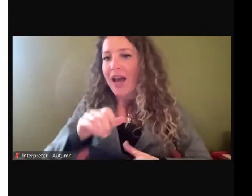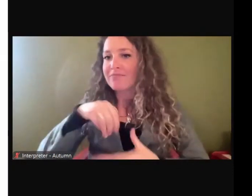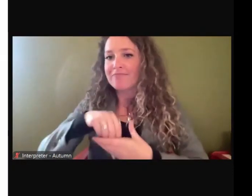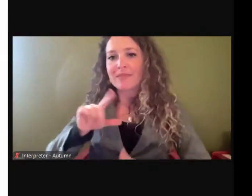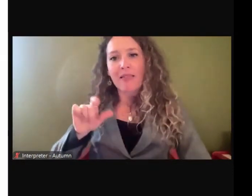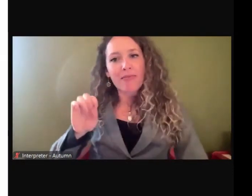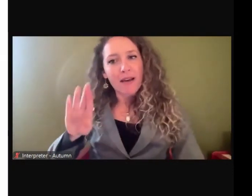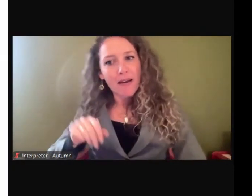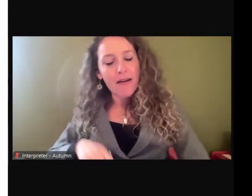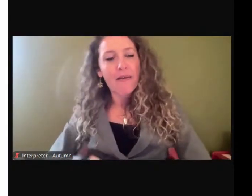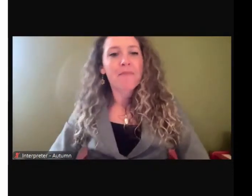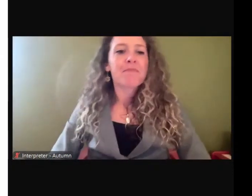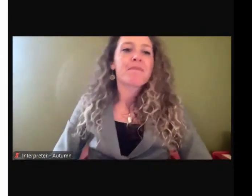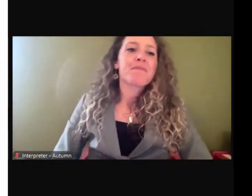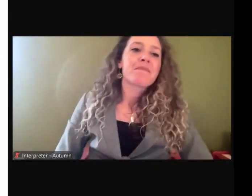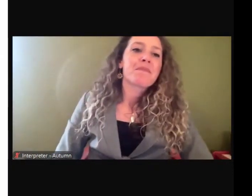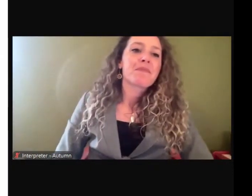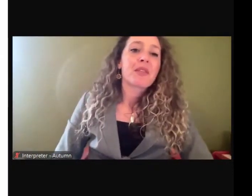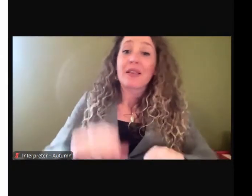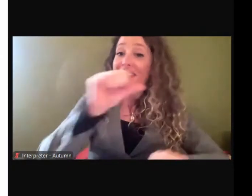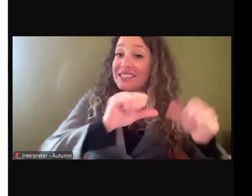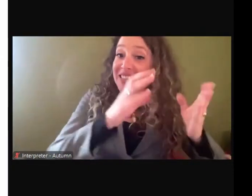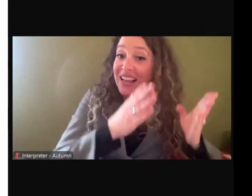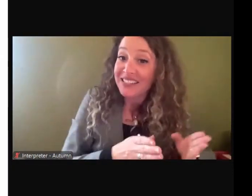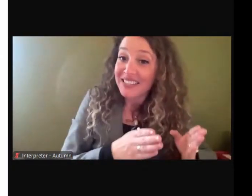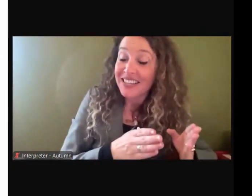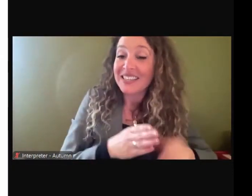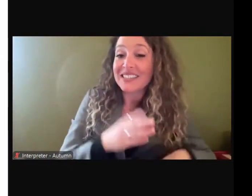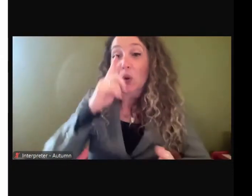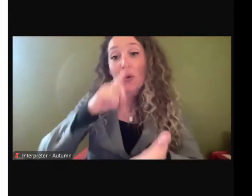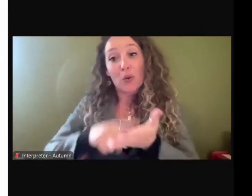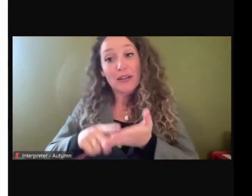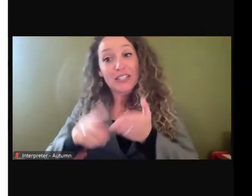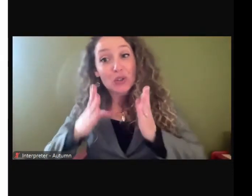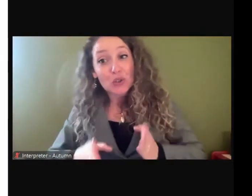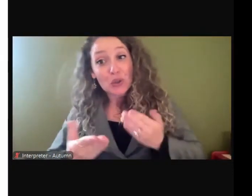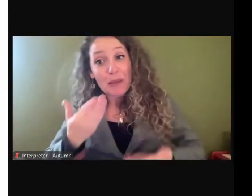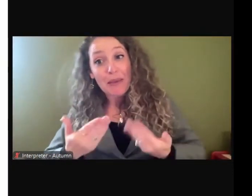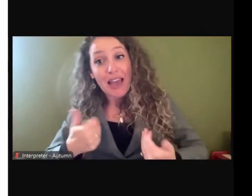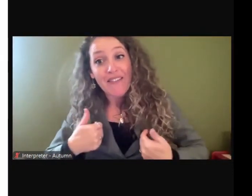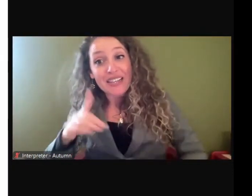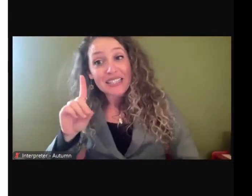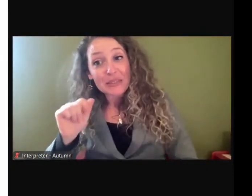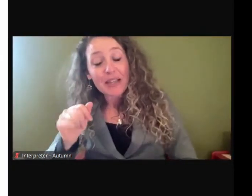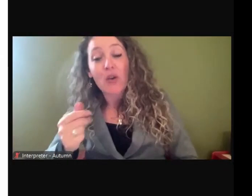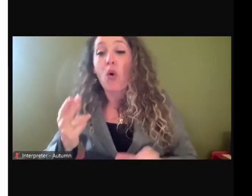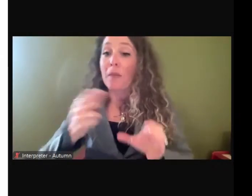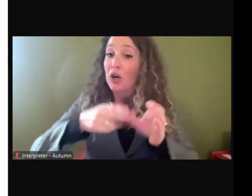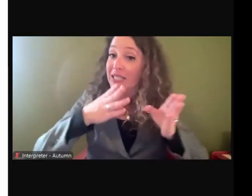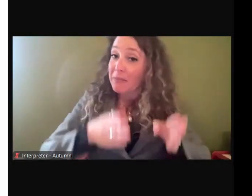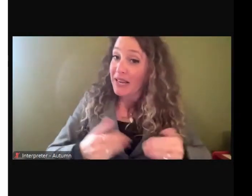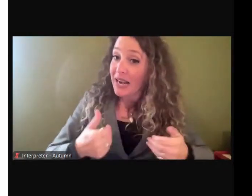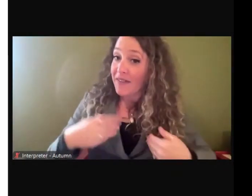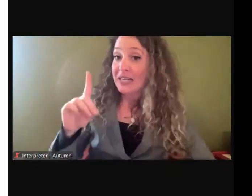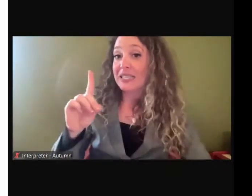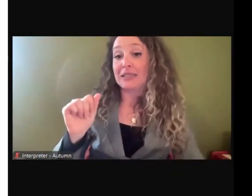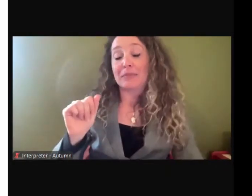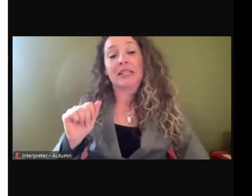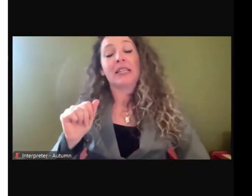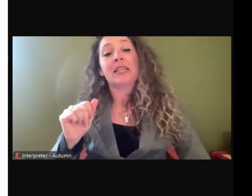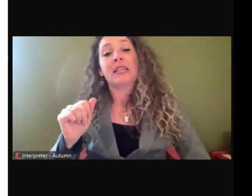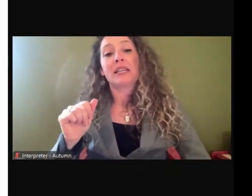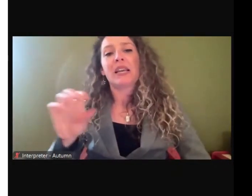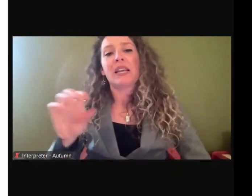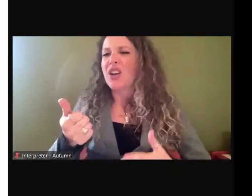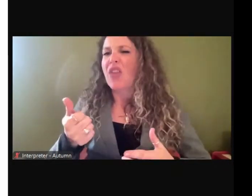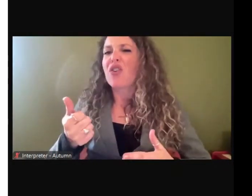be the scientist or the researcher having a disability and or the participants having disabilities. And to give another kind